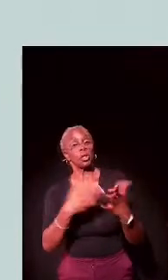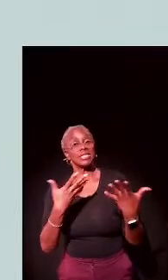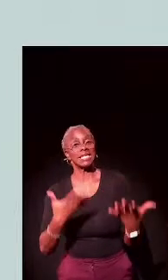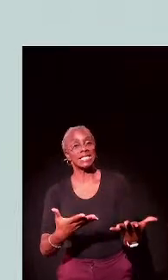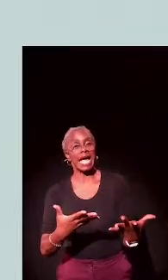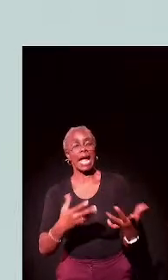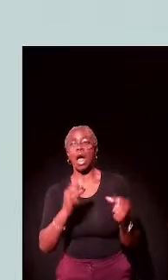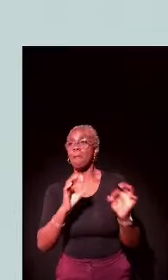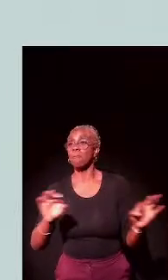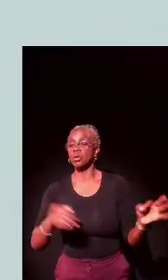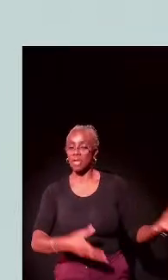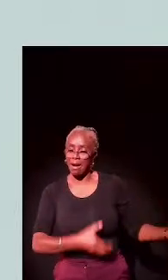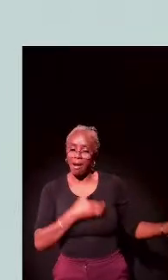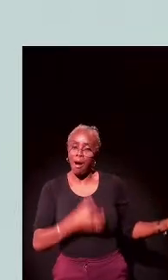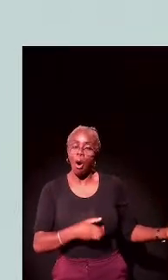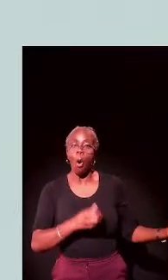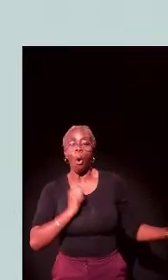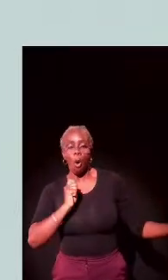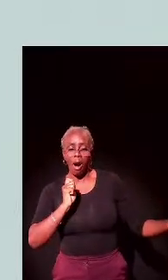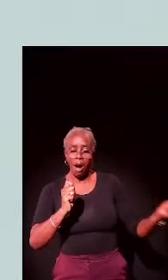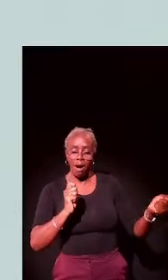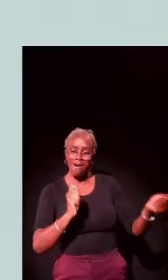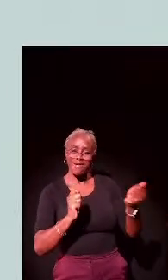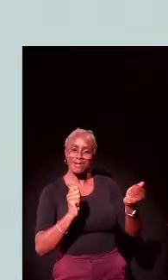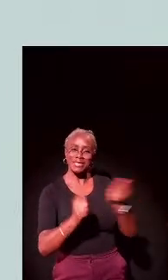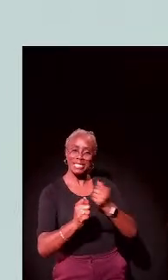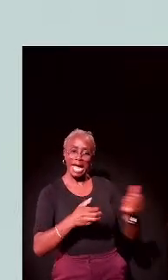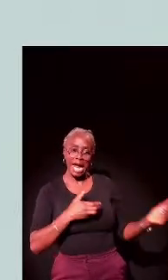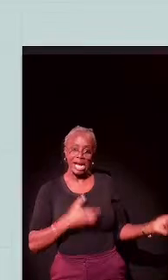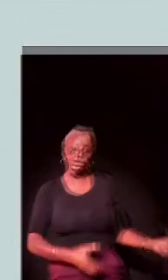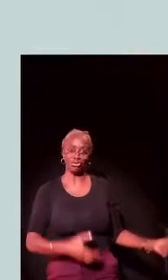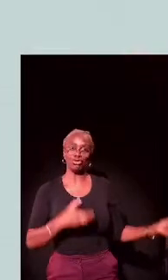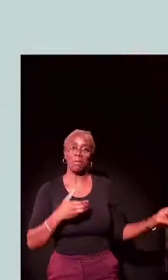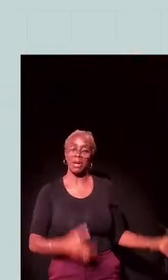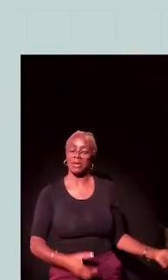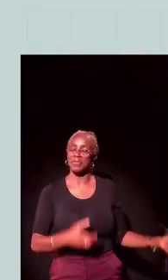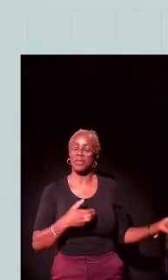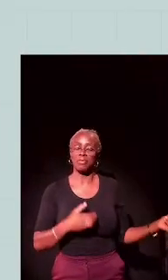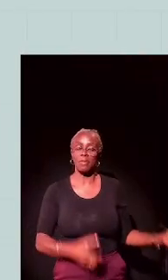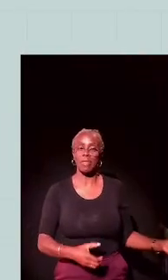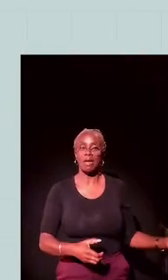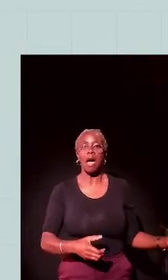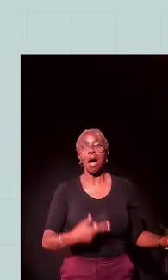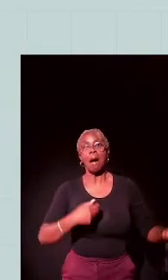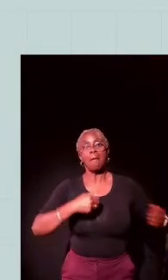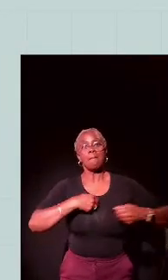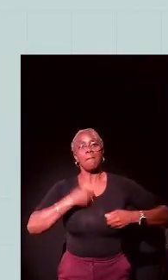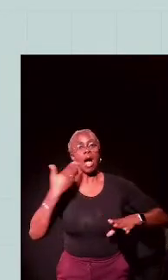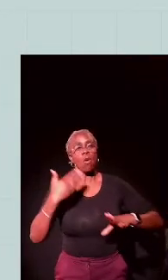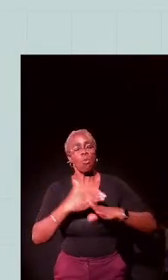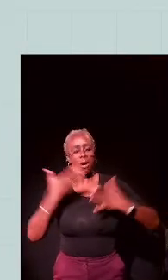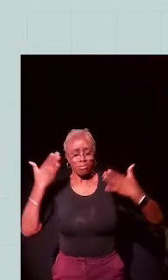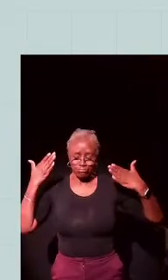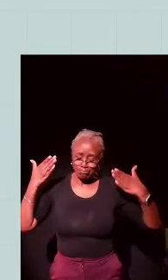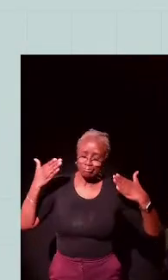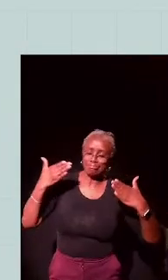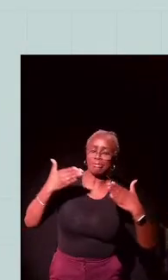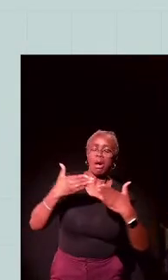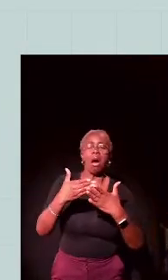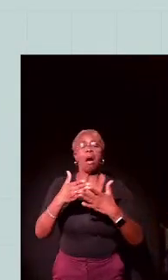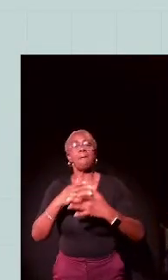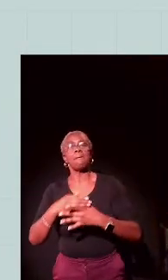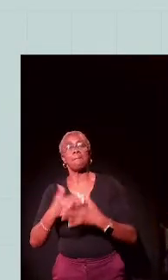instrument or an adaptive musical instrument that I've developed over the period of my work or my time during the Royal College of